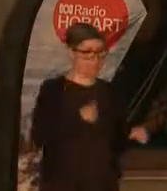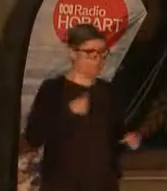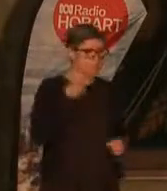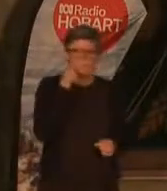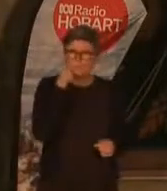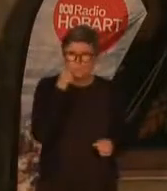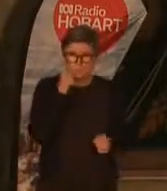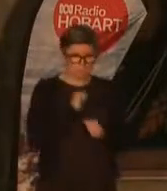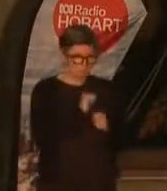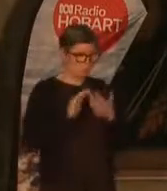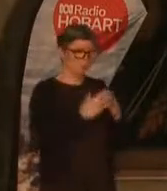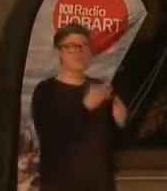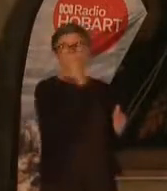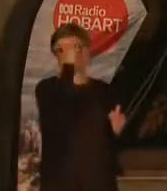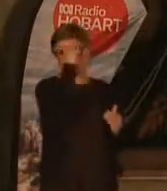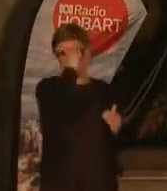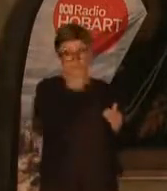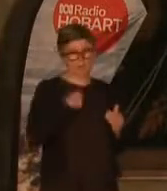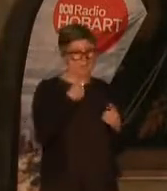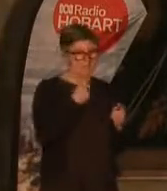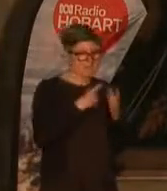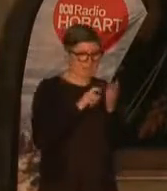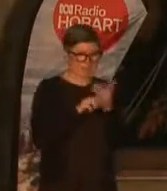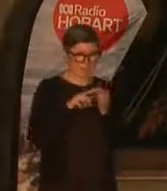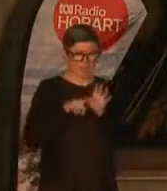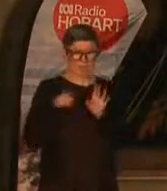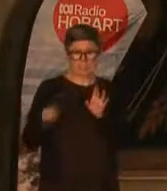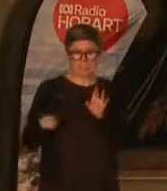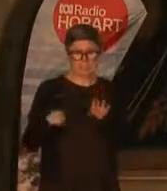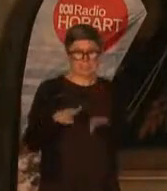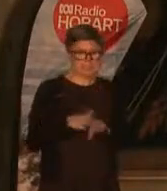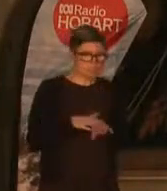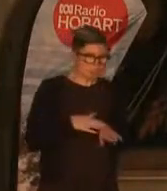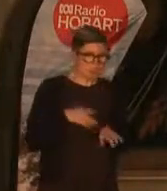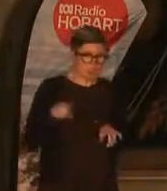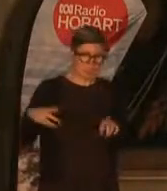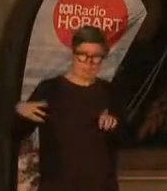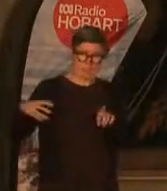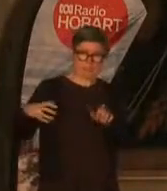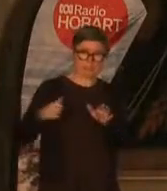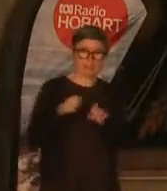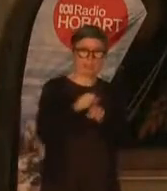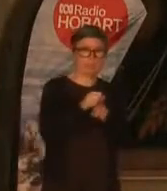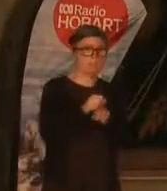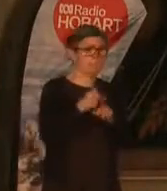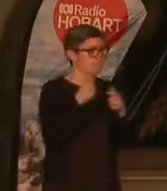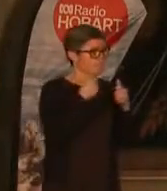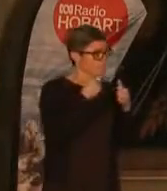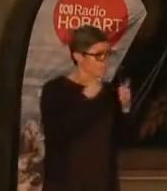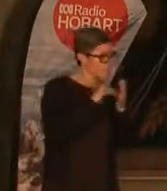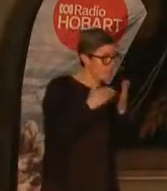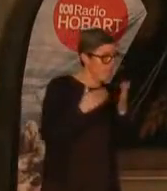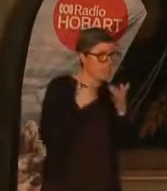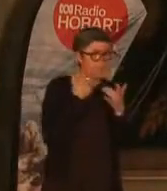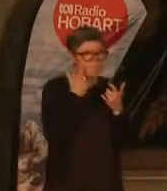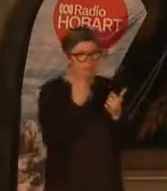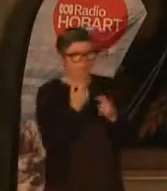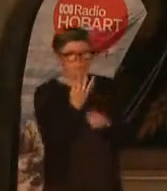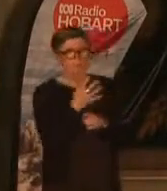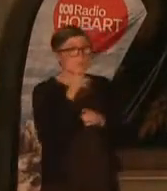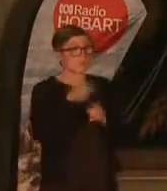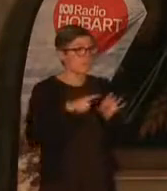forever. And so I always say that archaeology is just, you know, very slowly catching up to our knowledge. You know, now they've dated sites to 40,000 years.